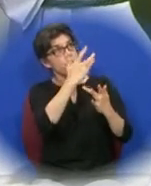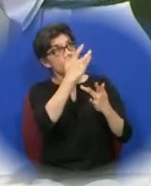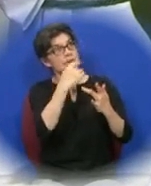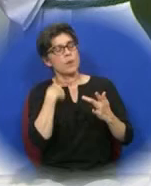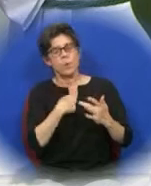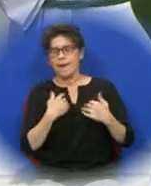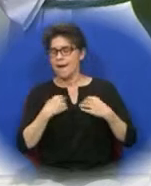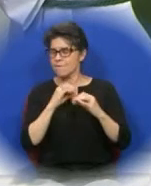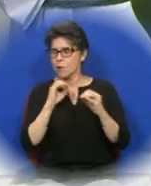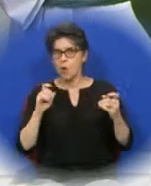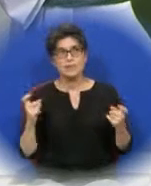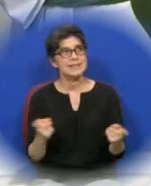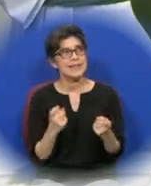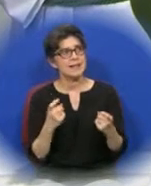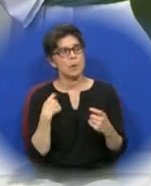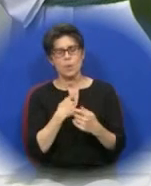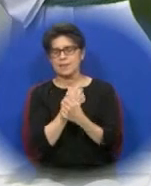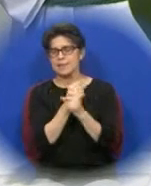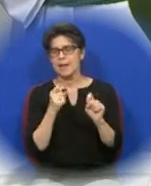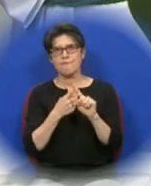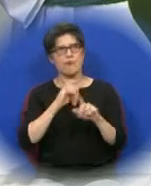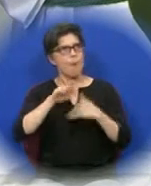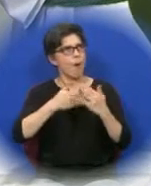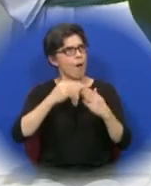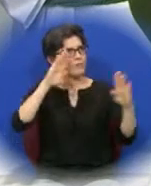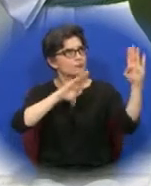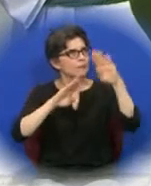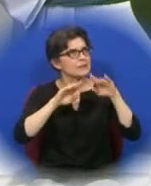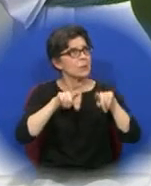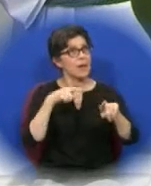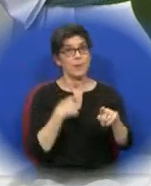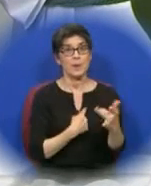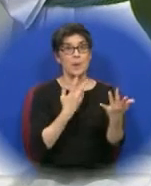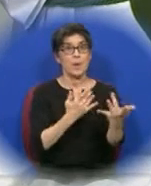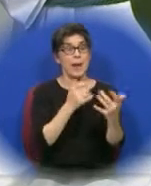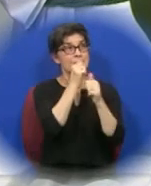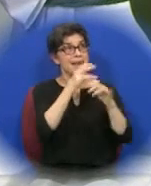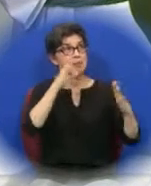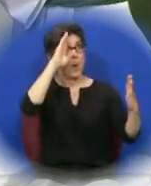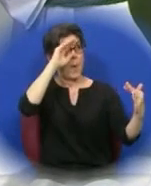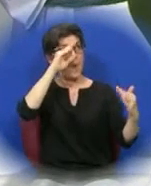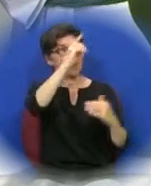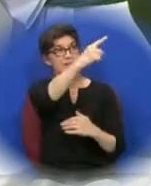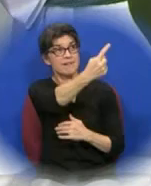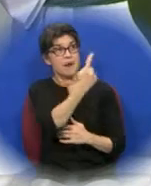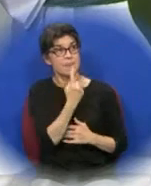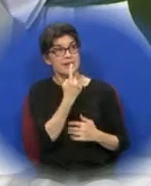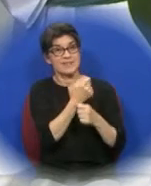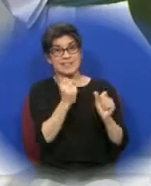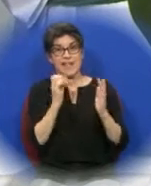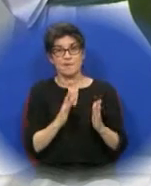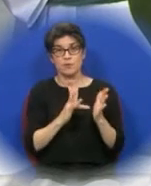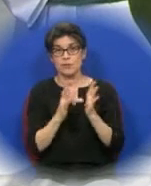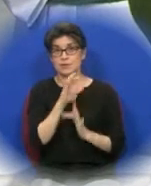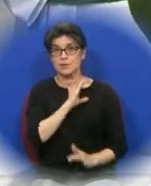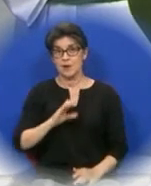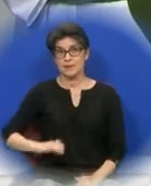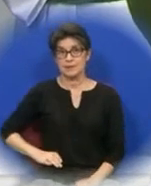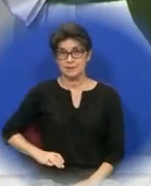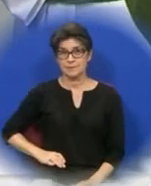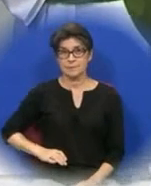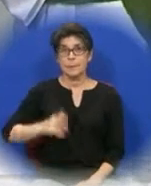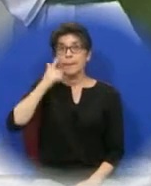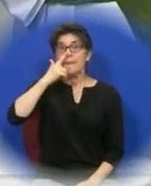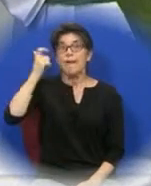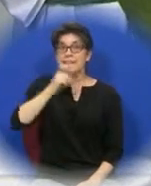always free from sin and safe from all distress, as we await the blessed hope and the coming of our Savior, Jesus Christ.